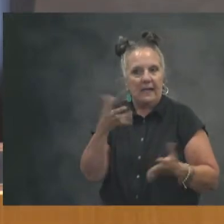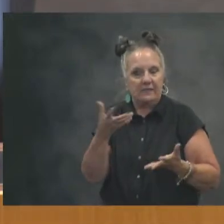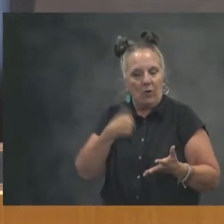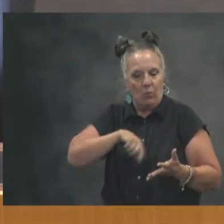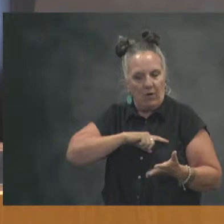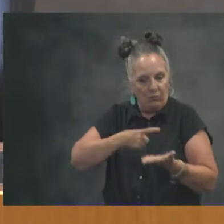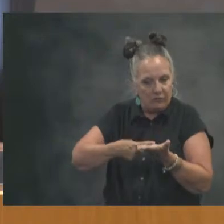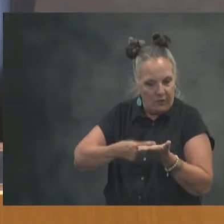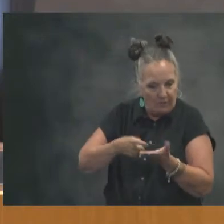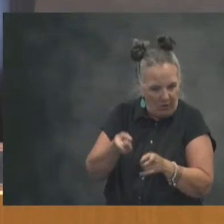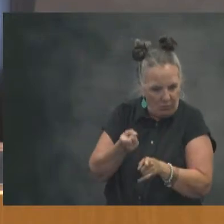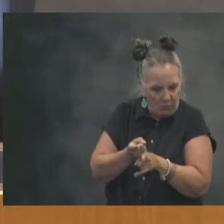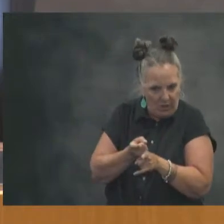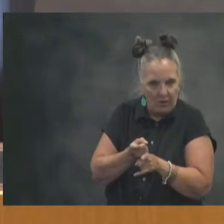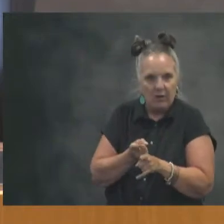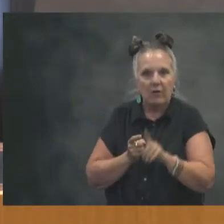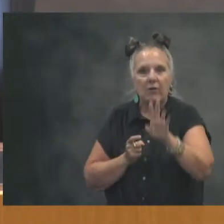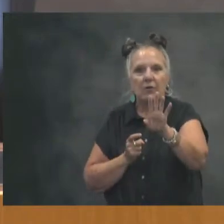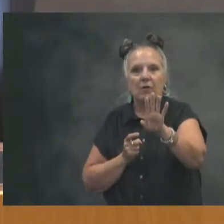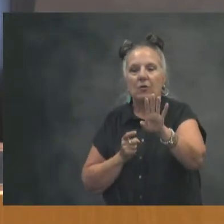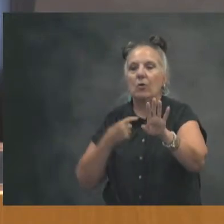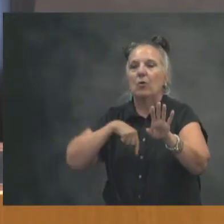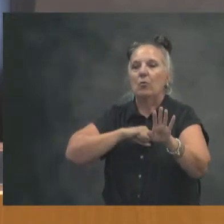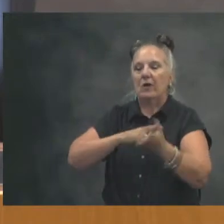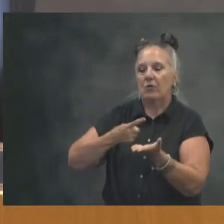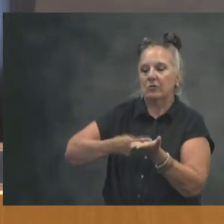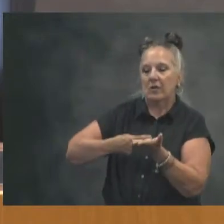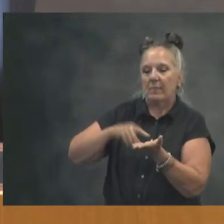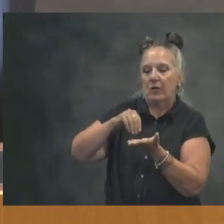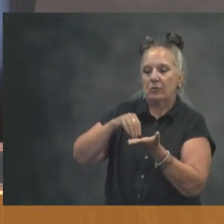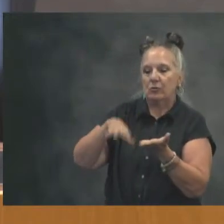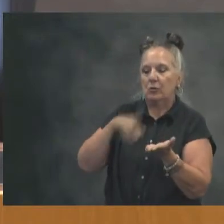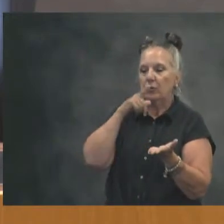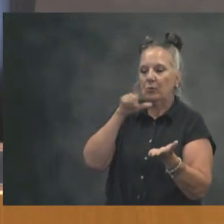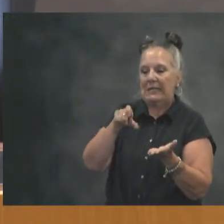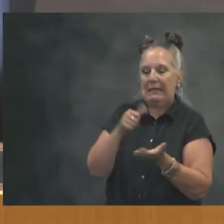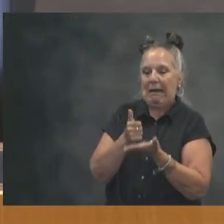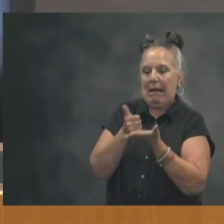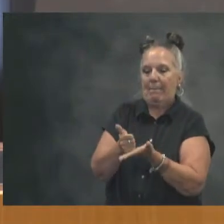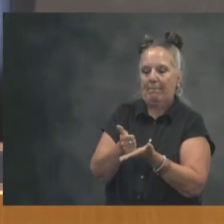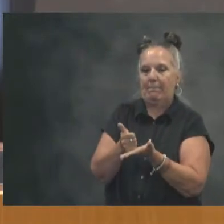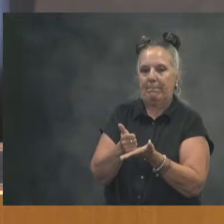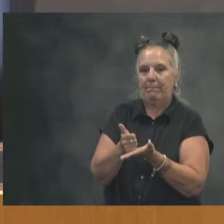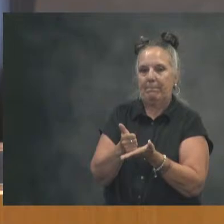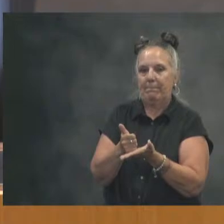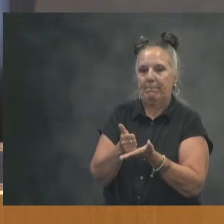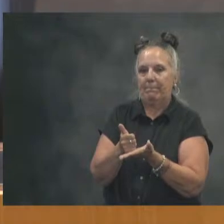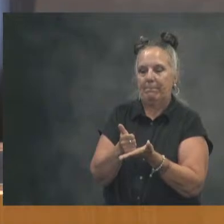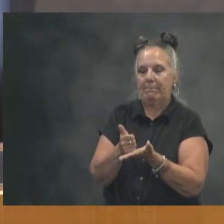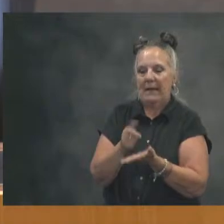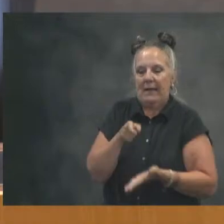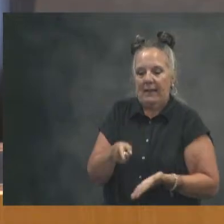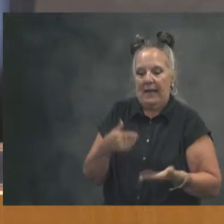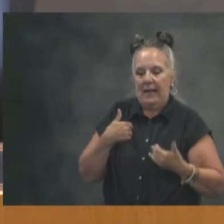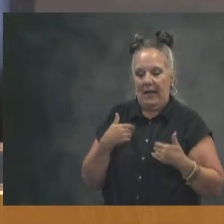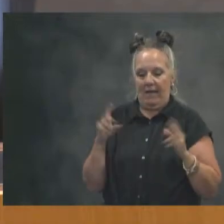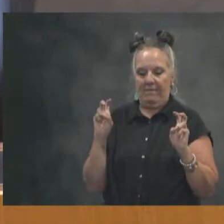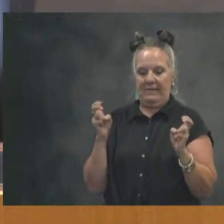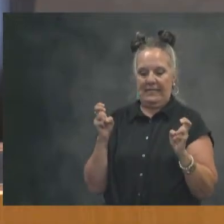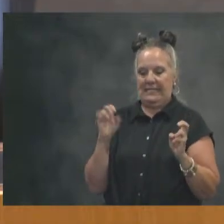here. We are talking about students that need help because they have